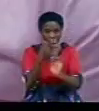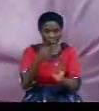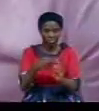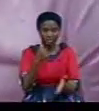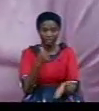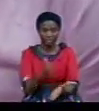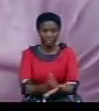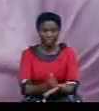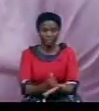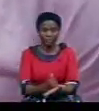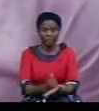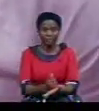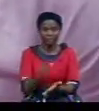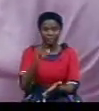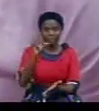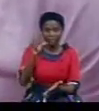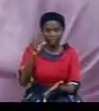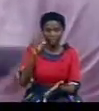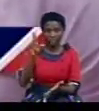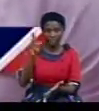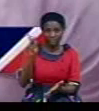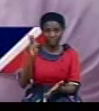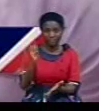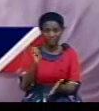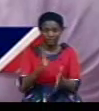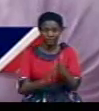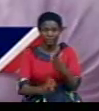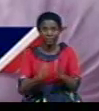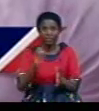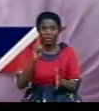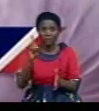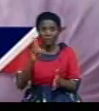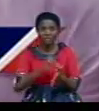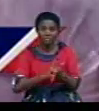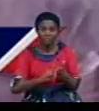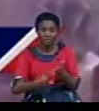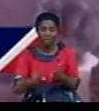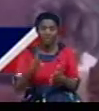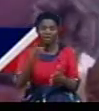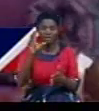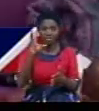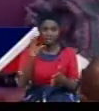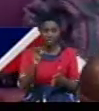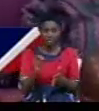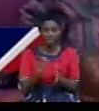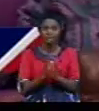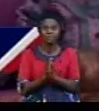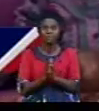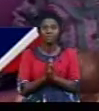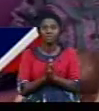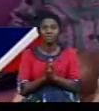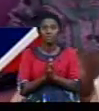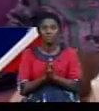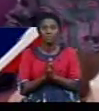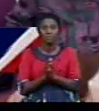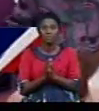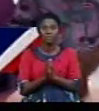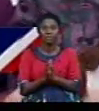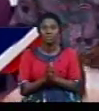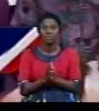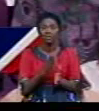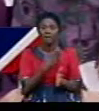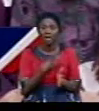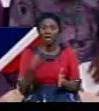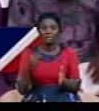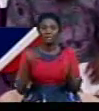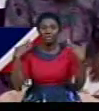1 we're reading from Versace in Luke chapter 1 reading from Versace and the